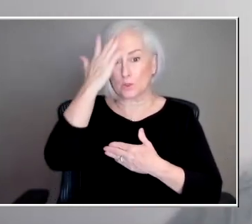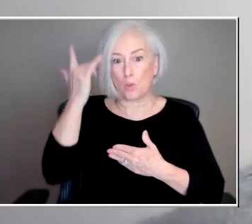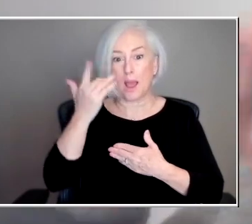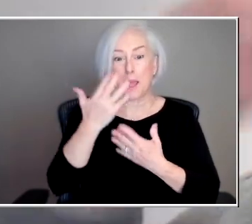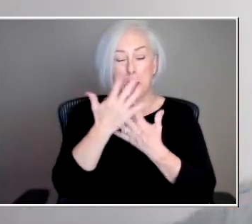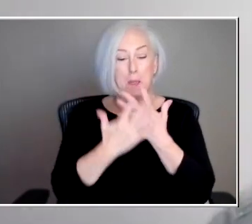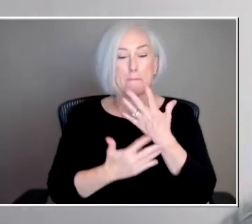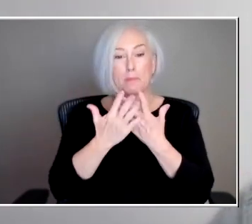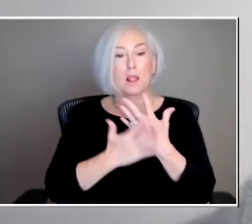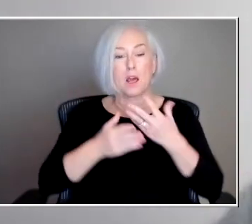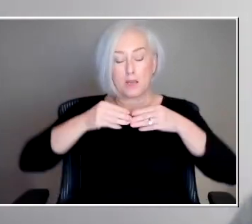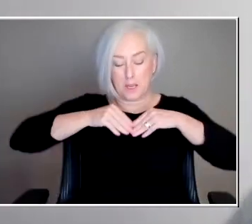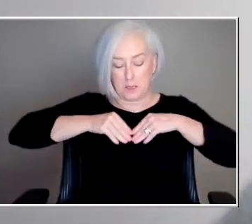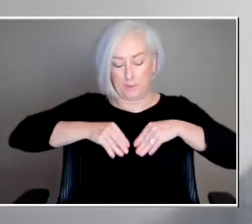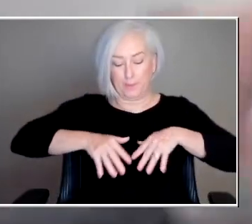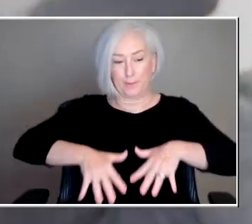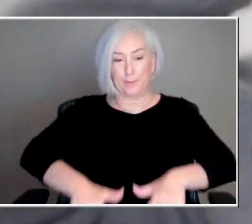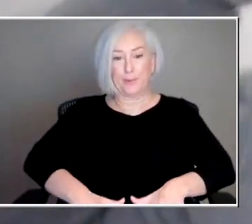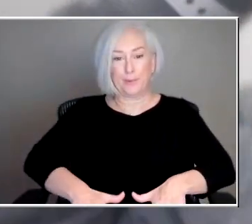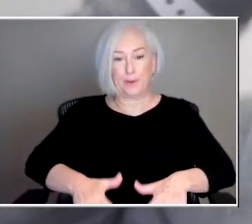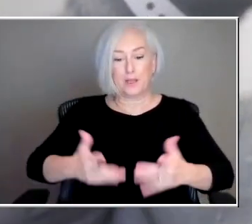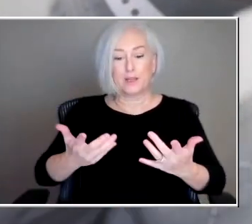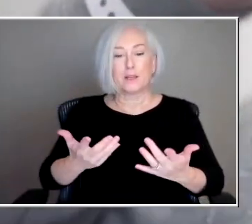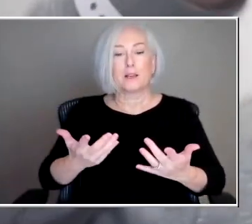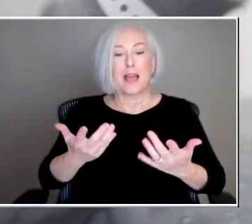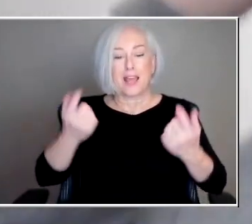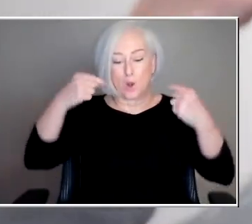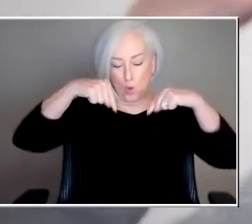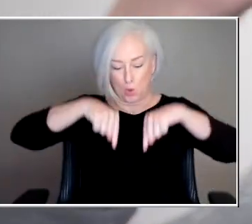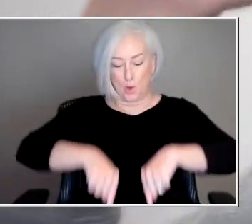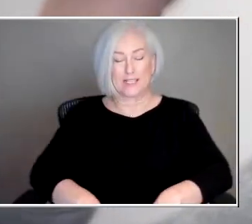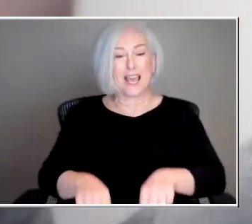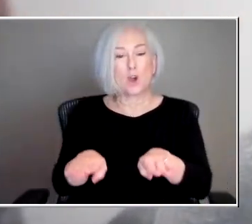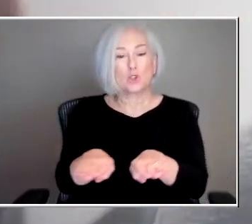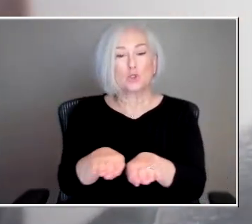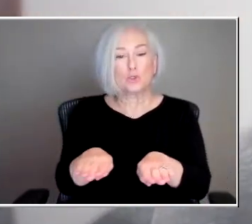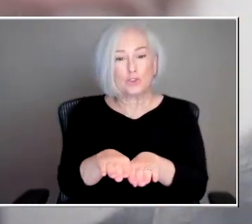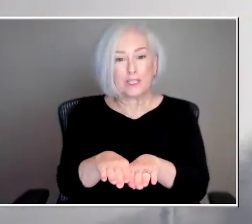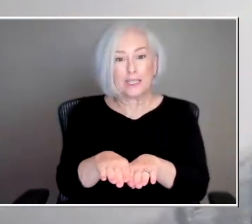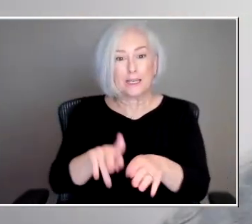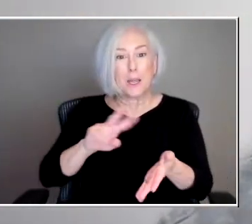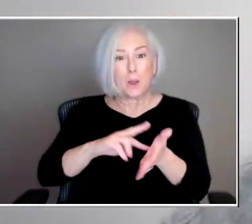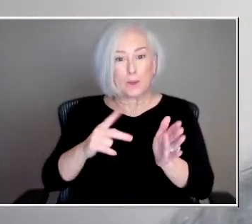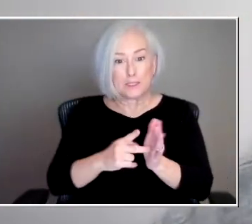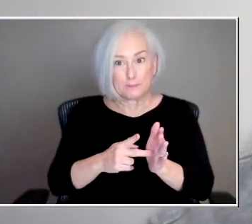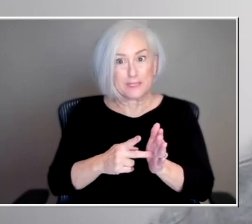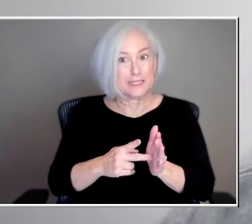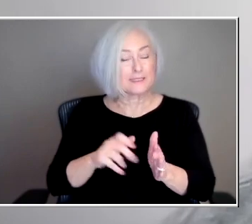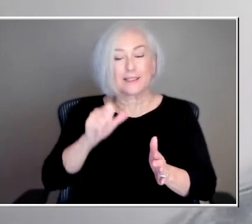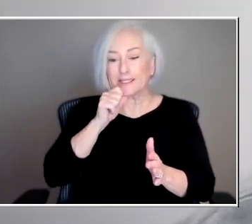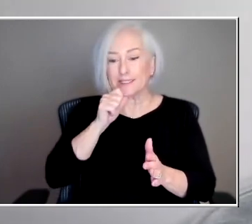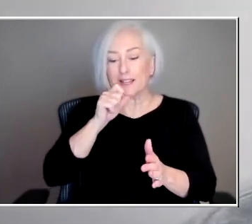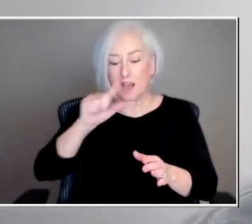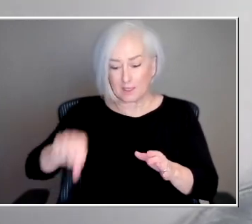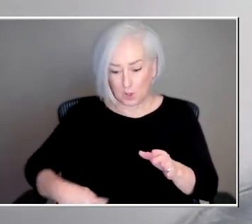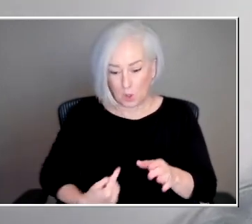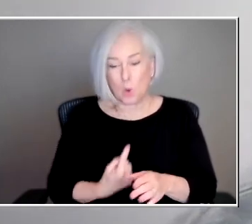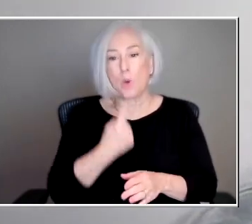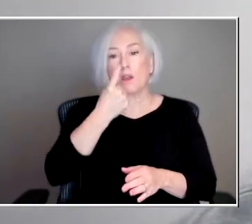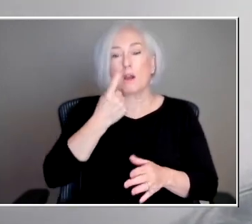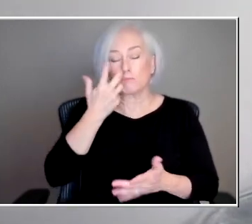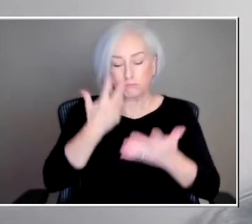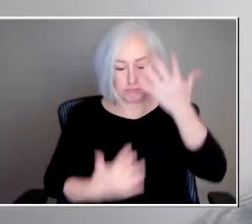in your feet. And then when there's blood pooling in your feet, it's not in your brain, which leads to more passing out. So I have made